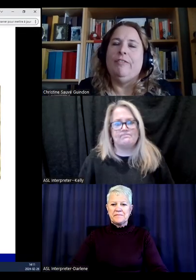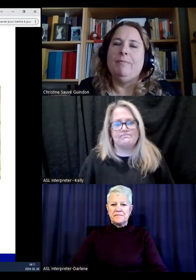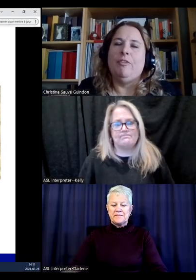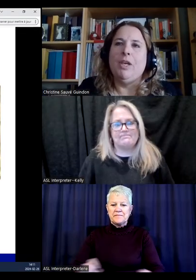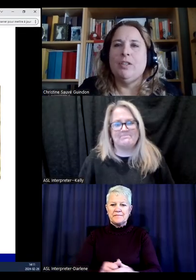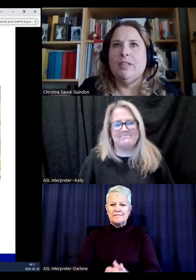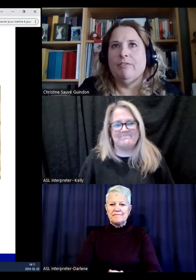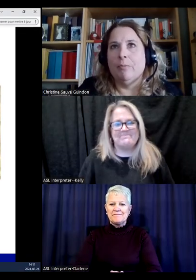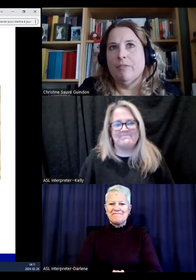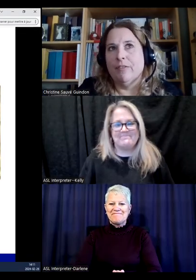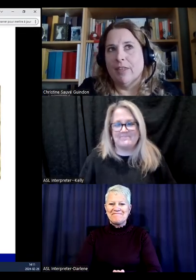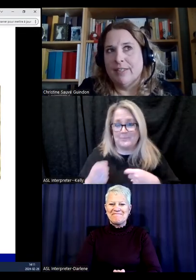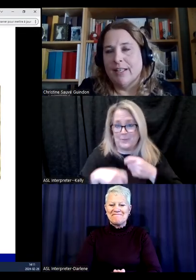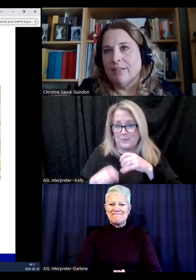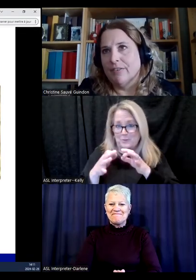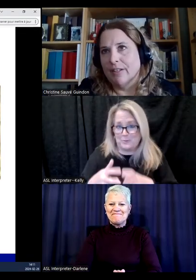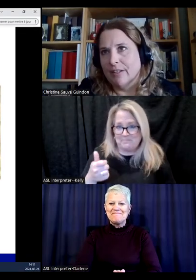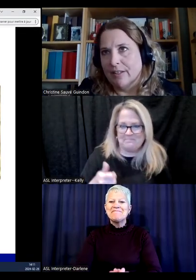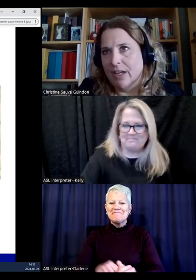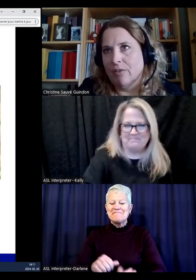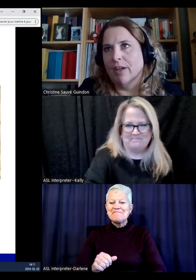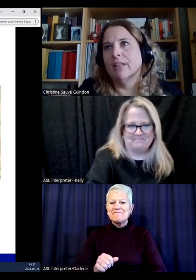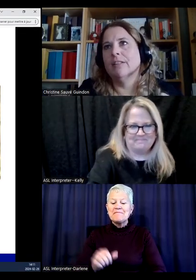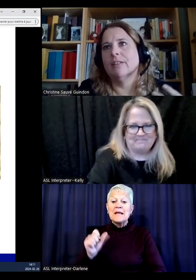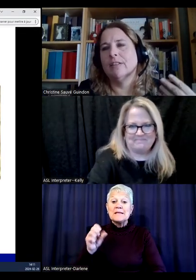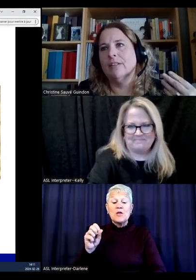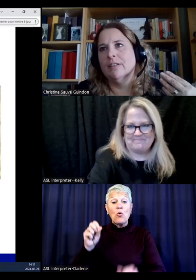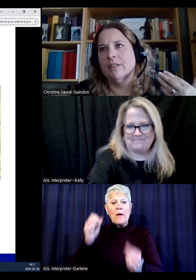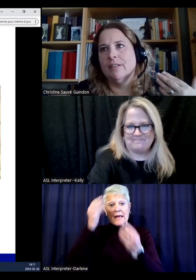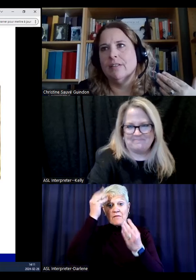So if the information from the sense of hearing